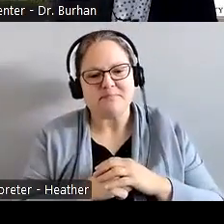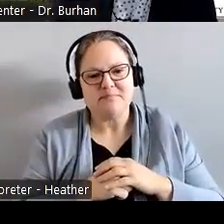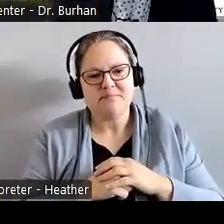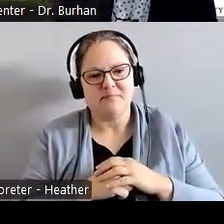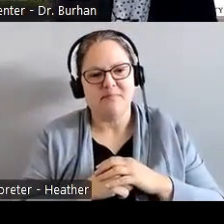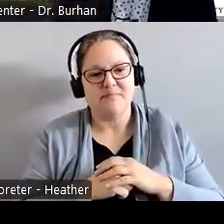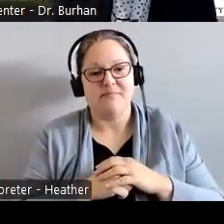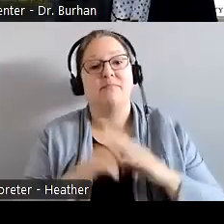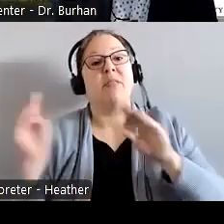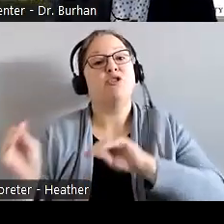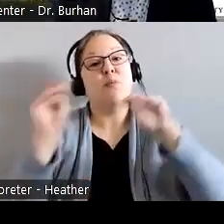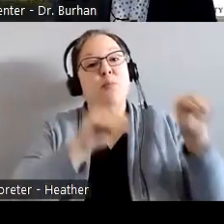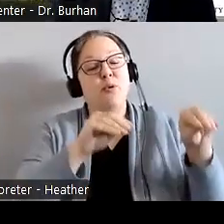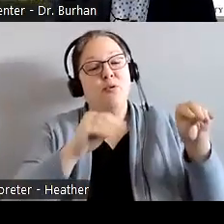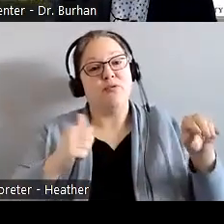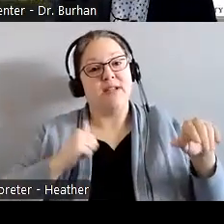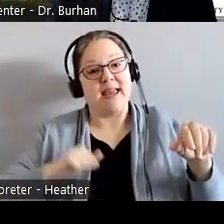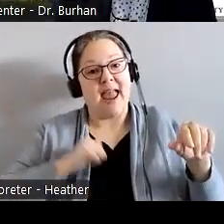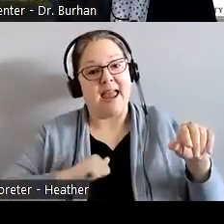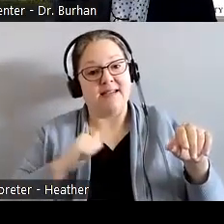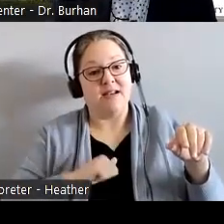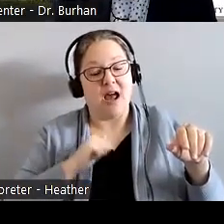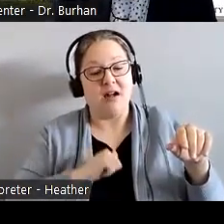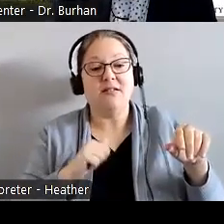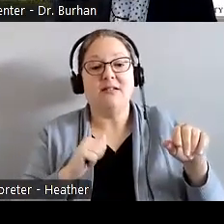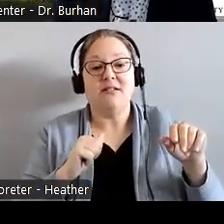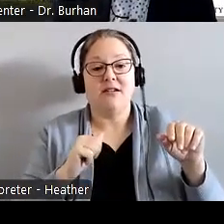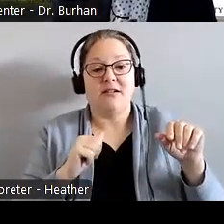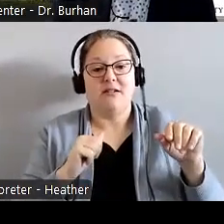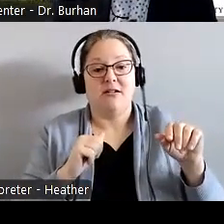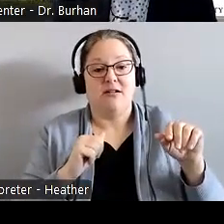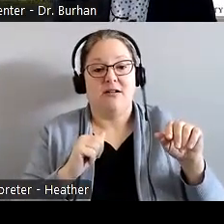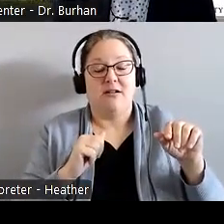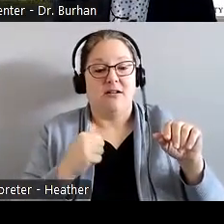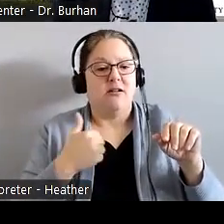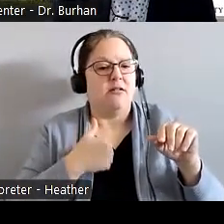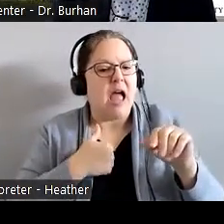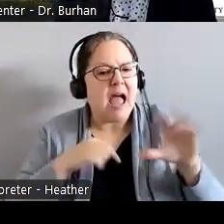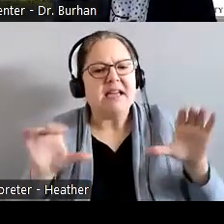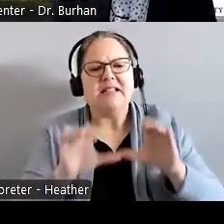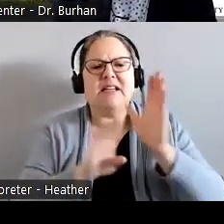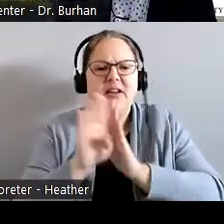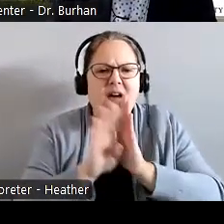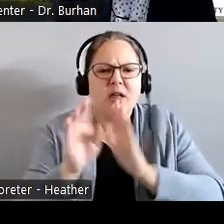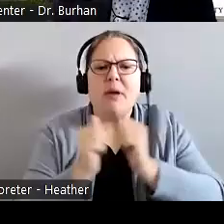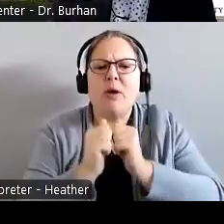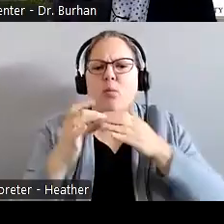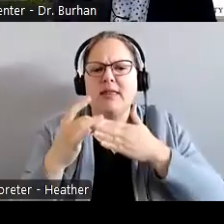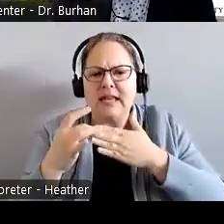So moving to Canada, I spent some time really doing a lot of development and leadership and